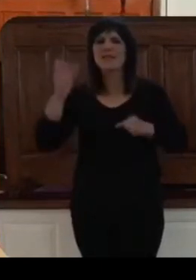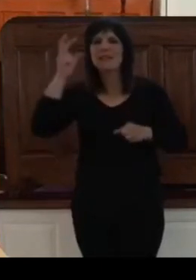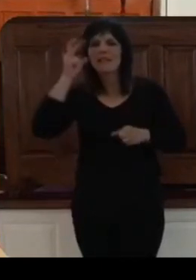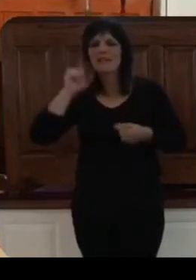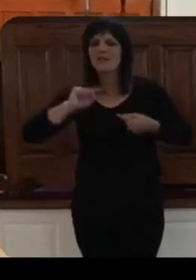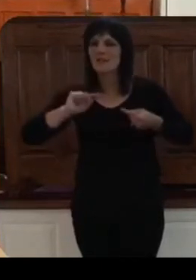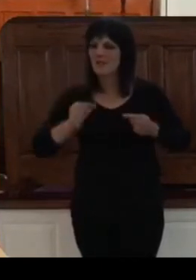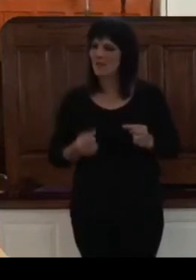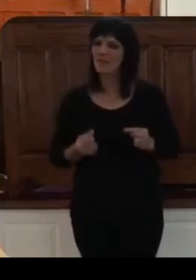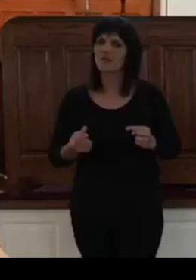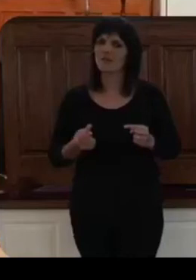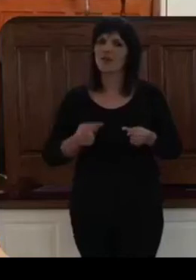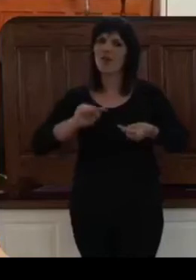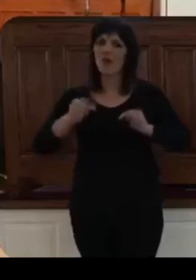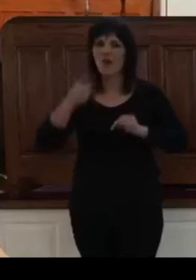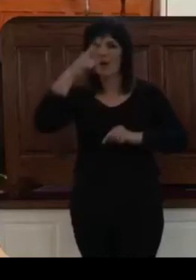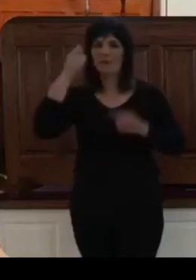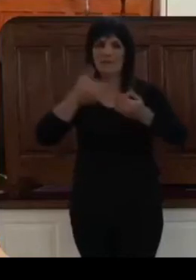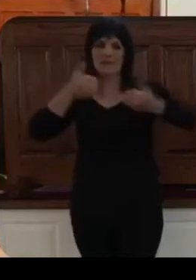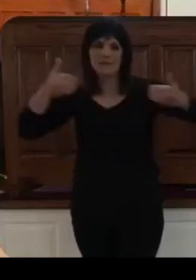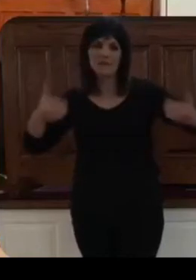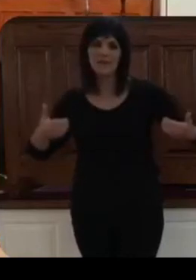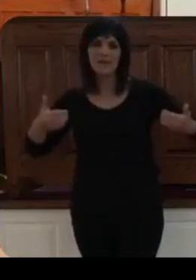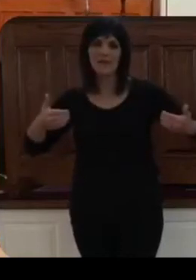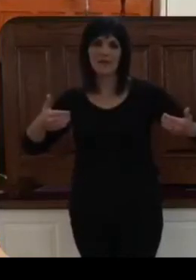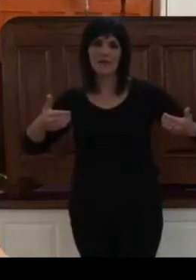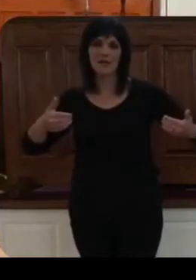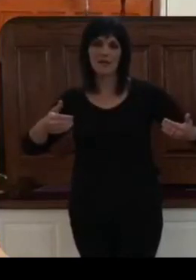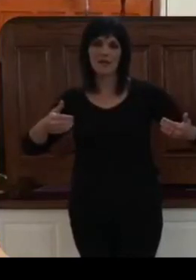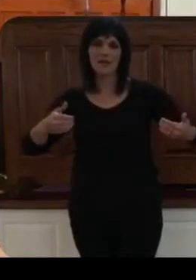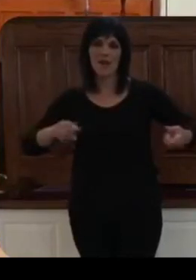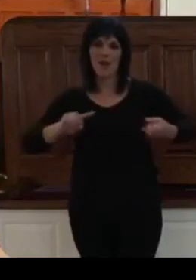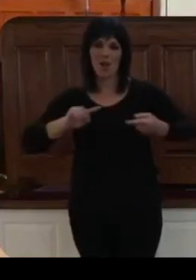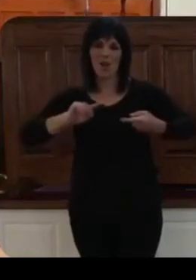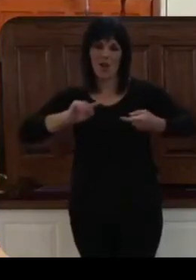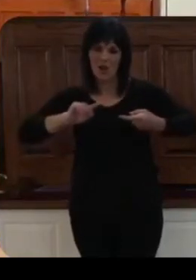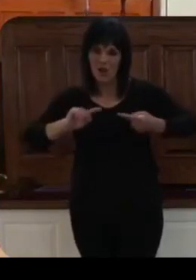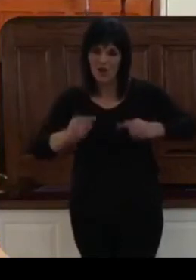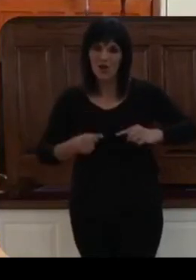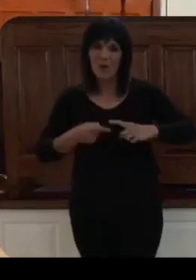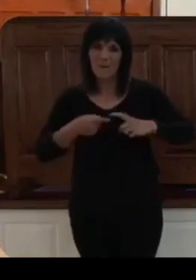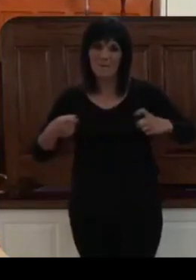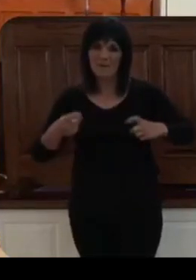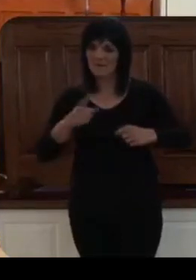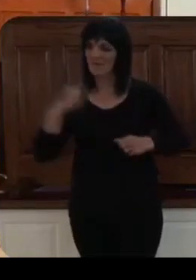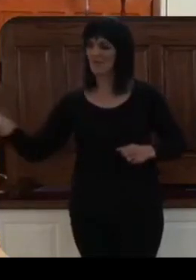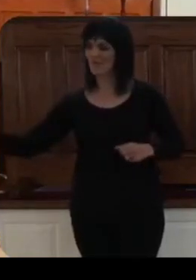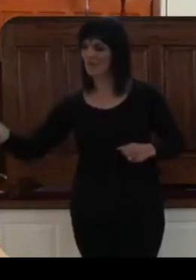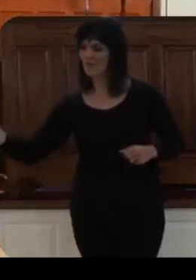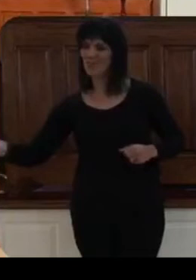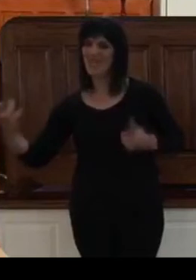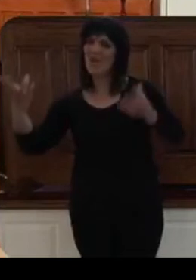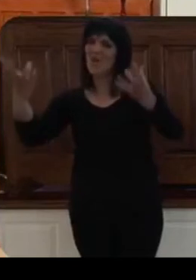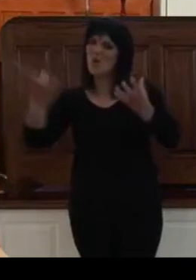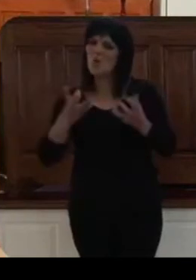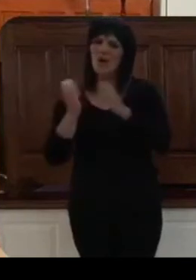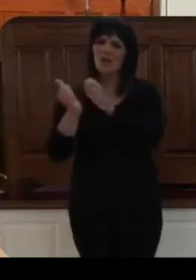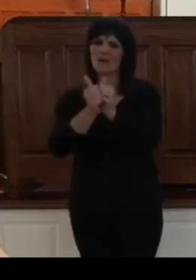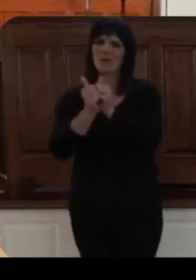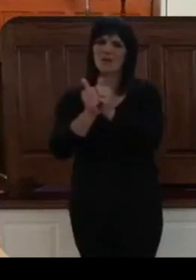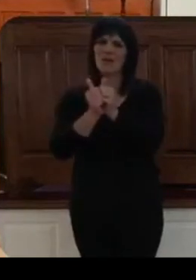was hurt because he was separated from them. He was hurt because he was kept from them. He really wanted to be with them because he knew we are